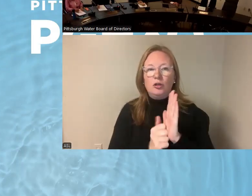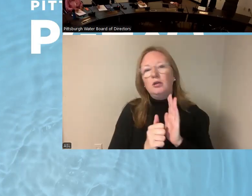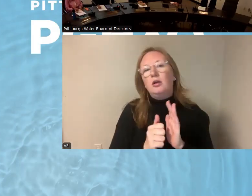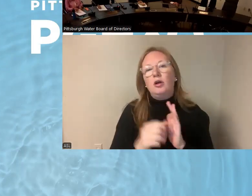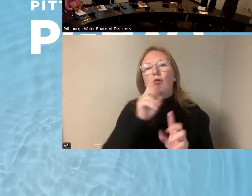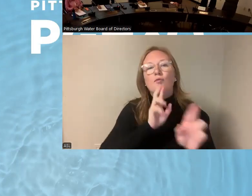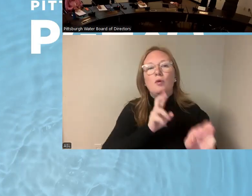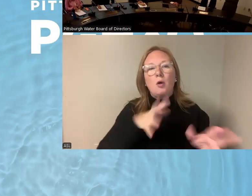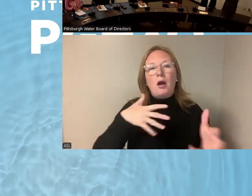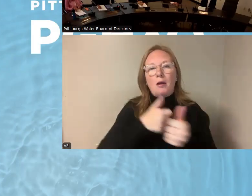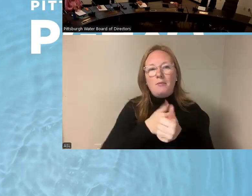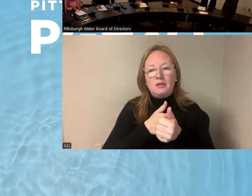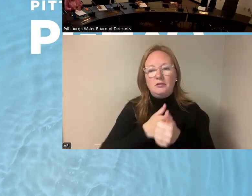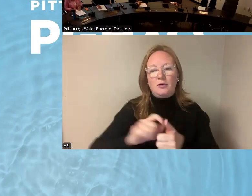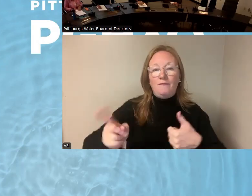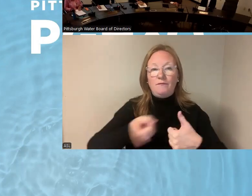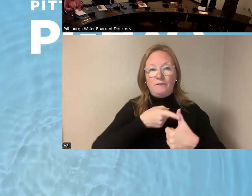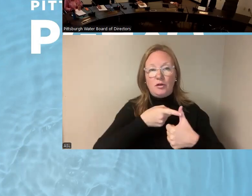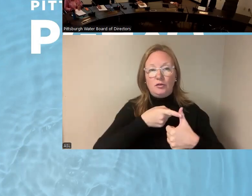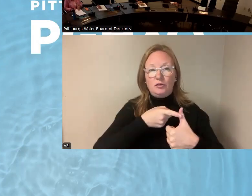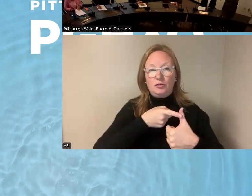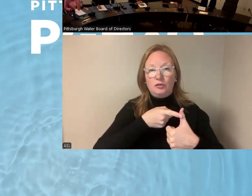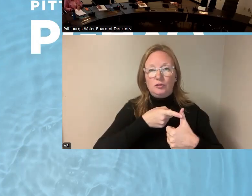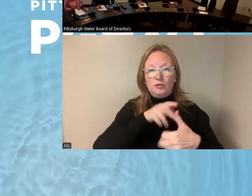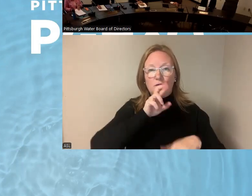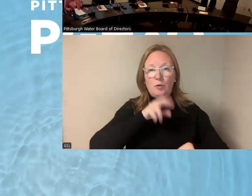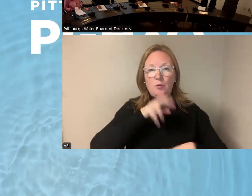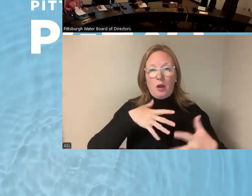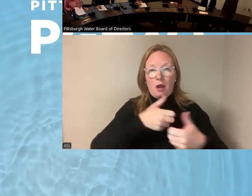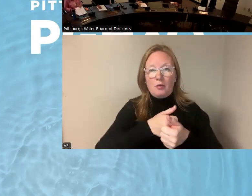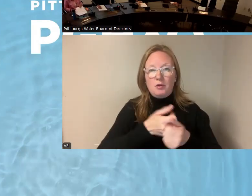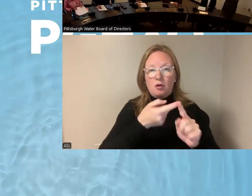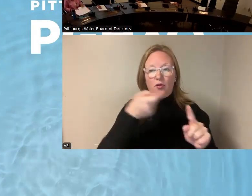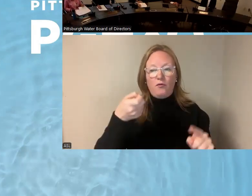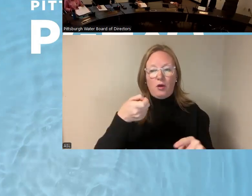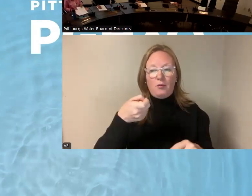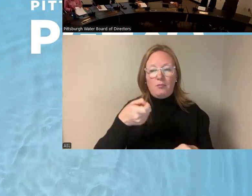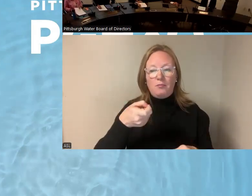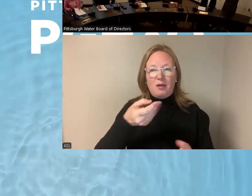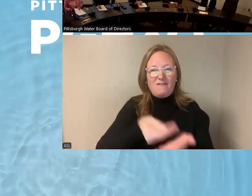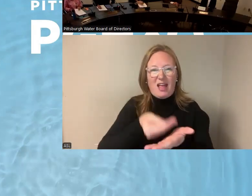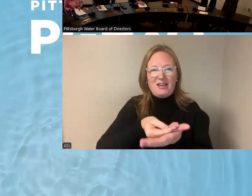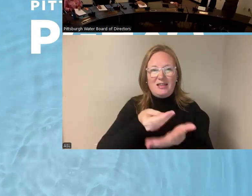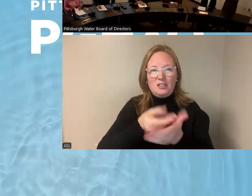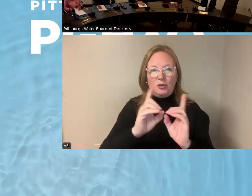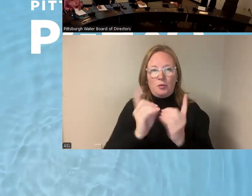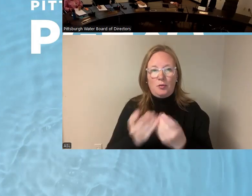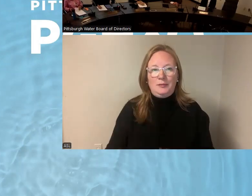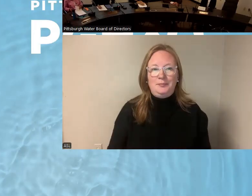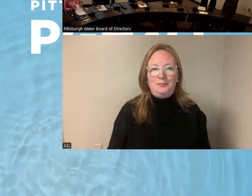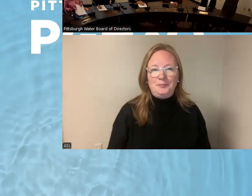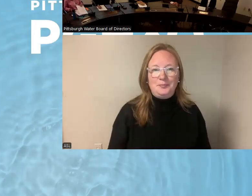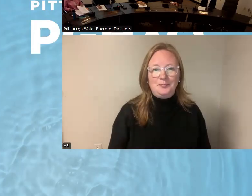reports and updates, and our first report and update is from our finance department.